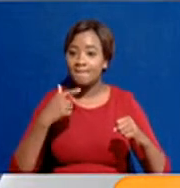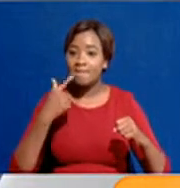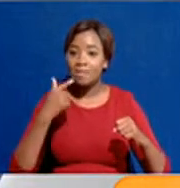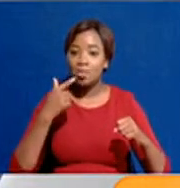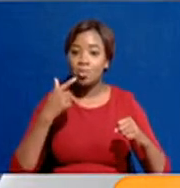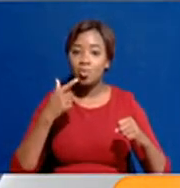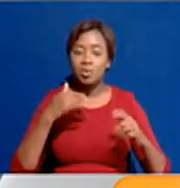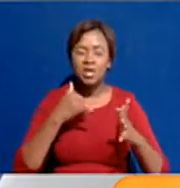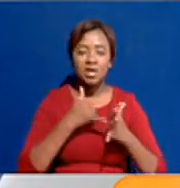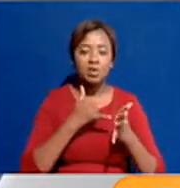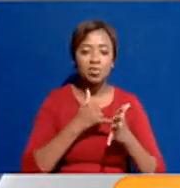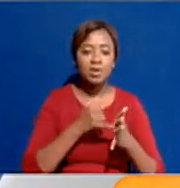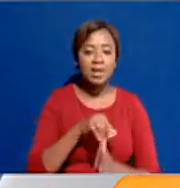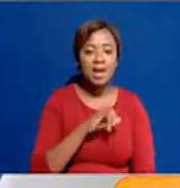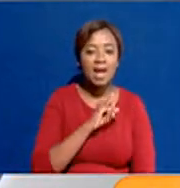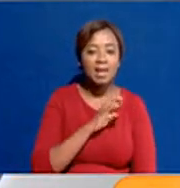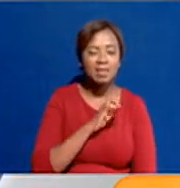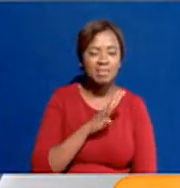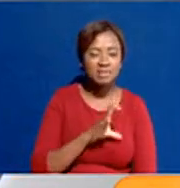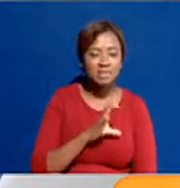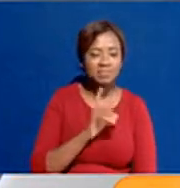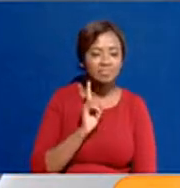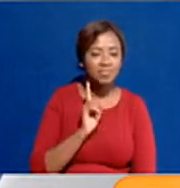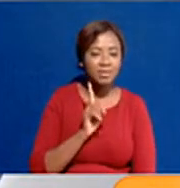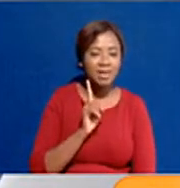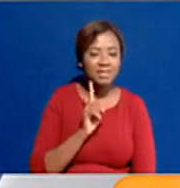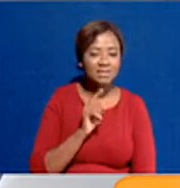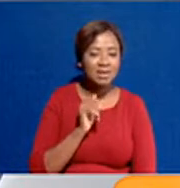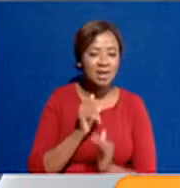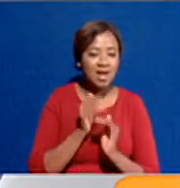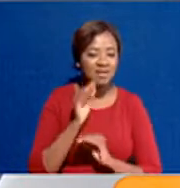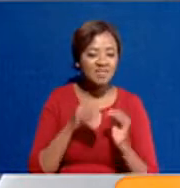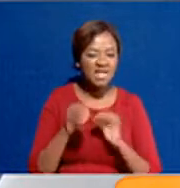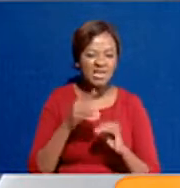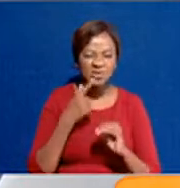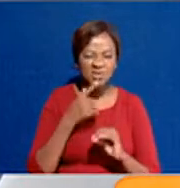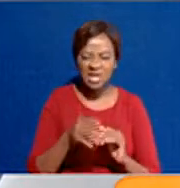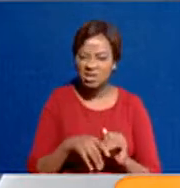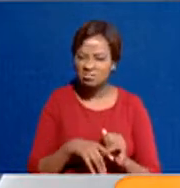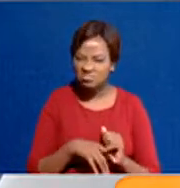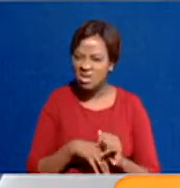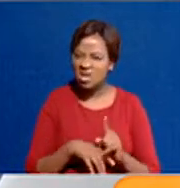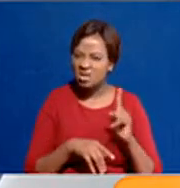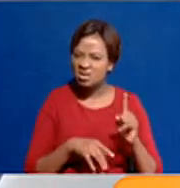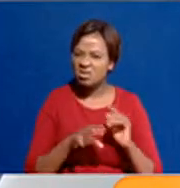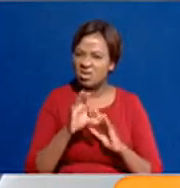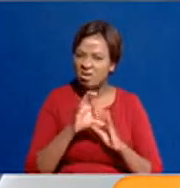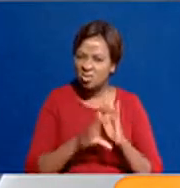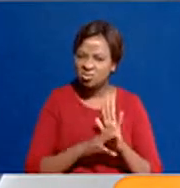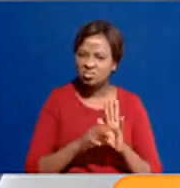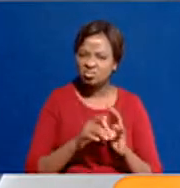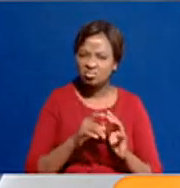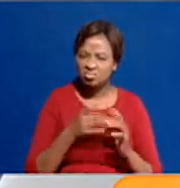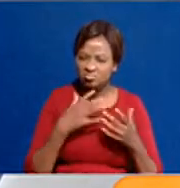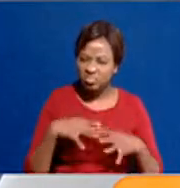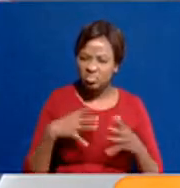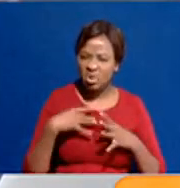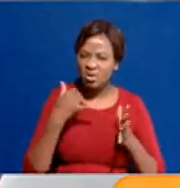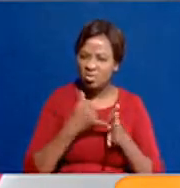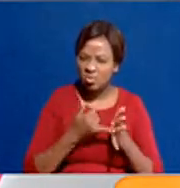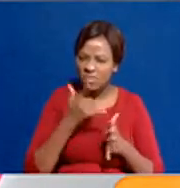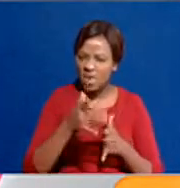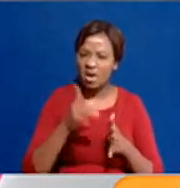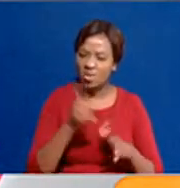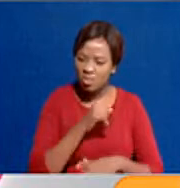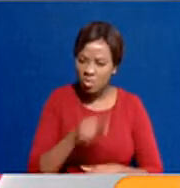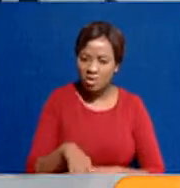electoral management body. But very quickly after that, they disagree on the constitution of that. And here's where we are